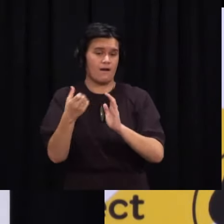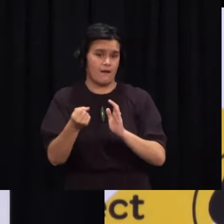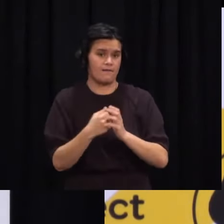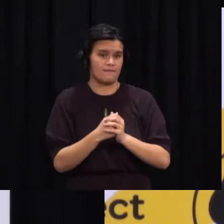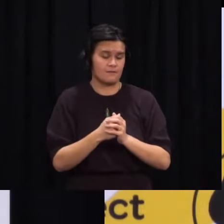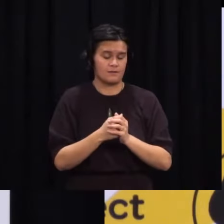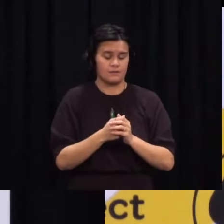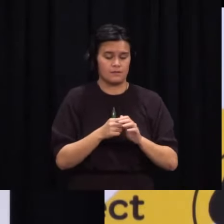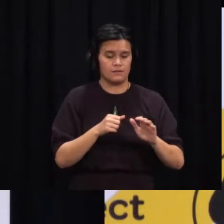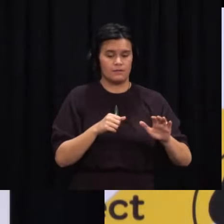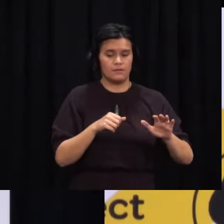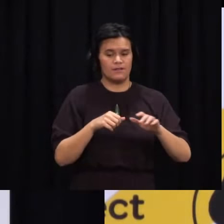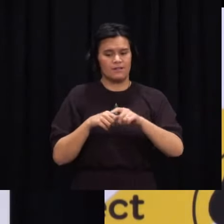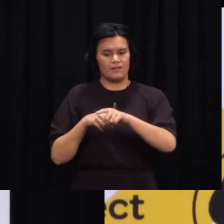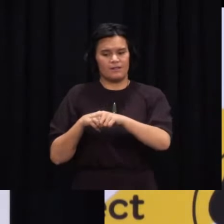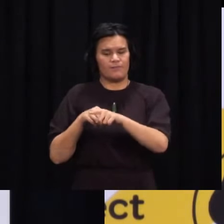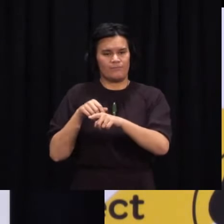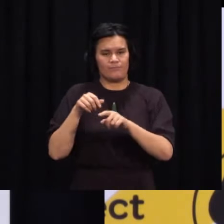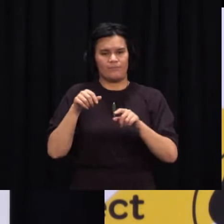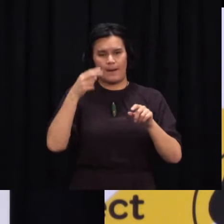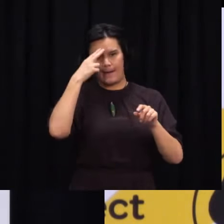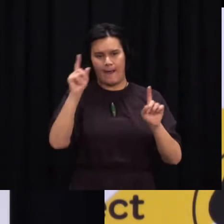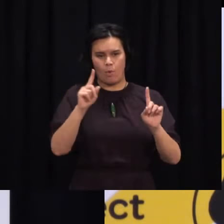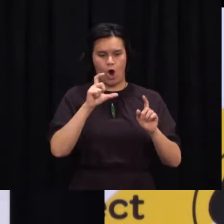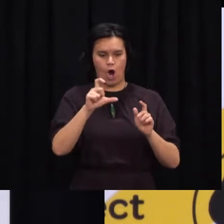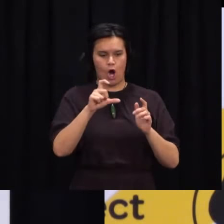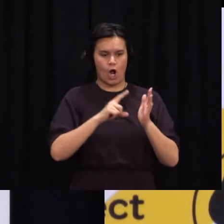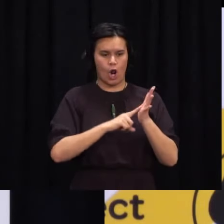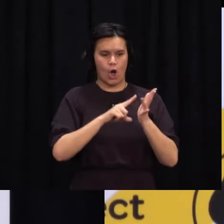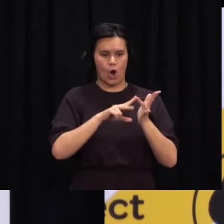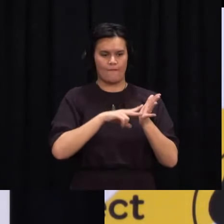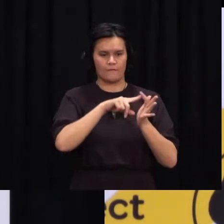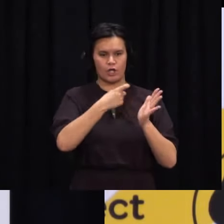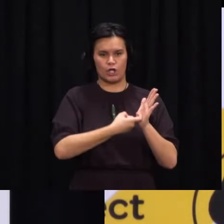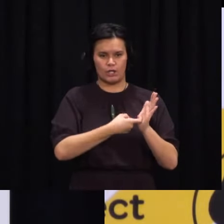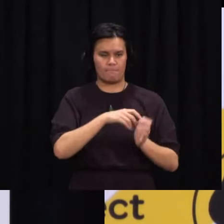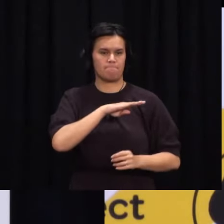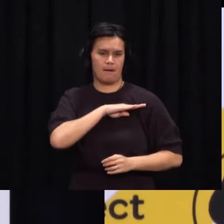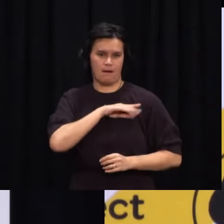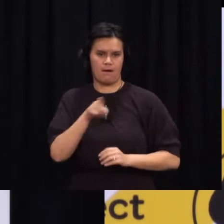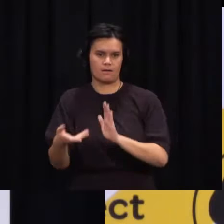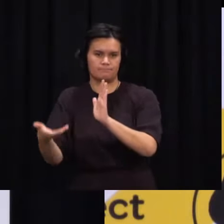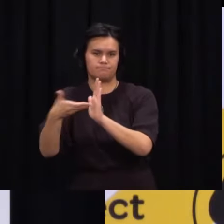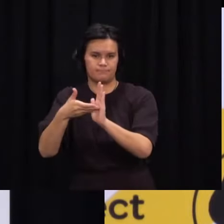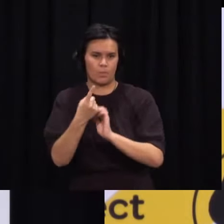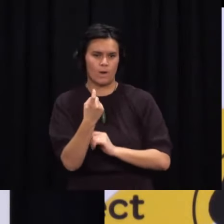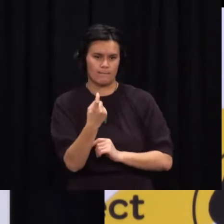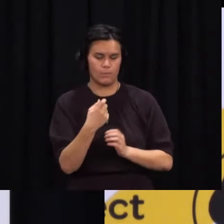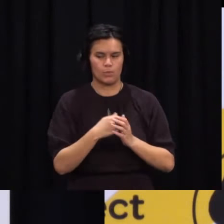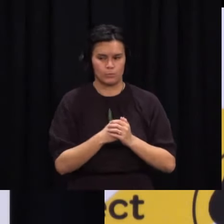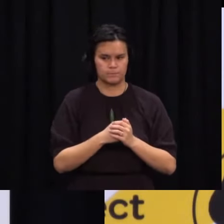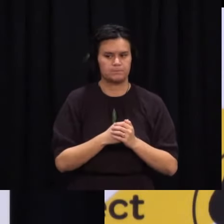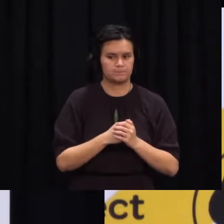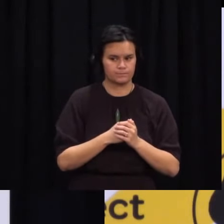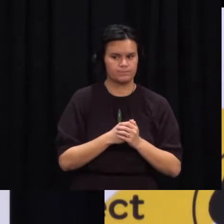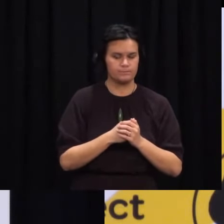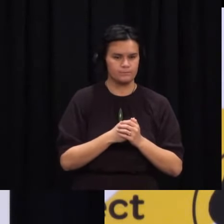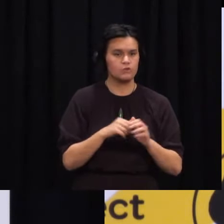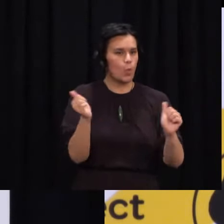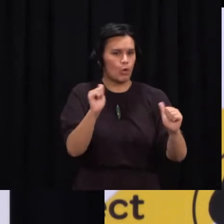suburbs. It's identified as Clover Park. It does overlap with most of the ones that we have on, many that are already on the list, but we wanted to